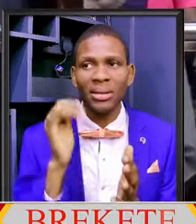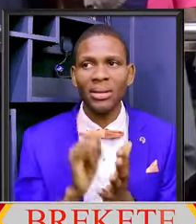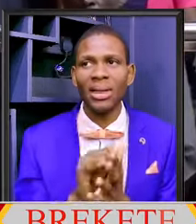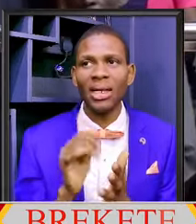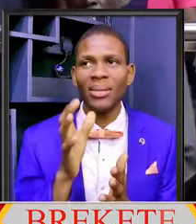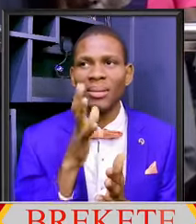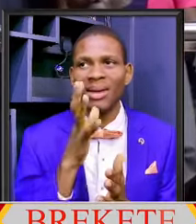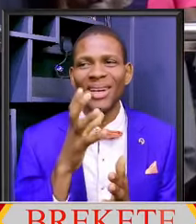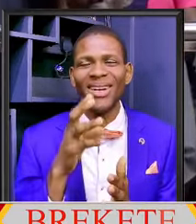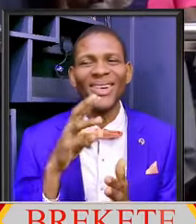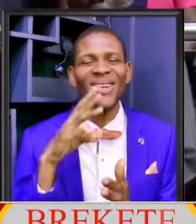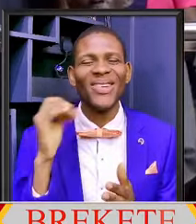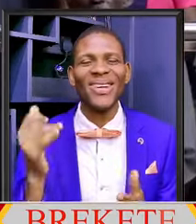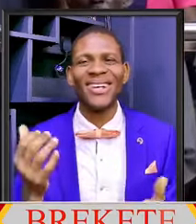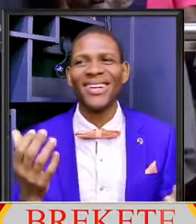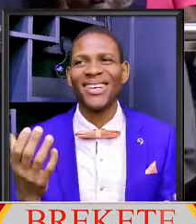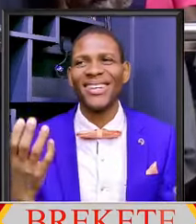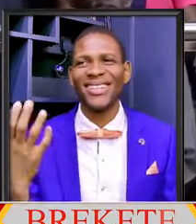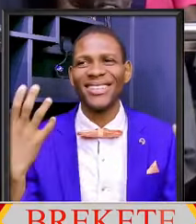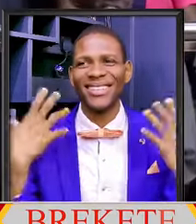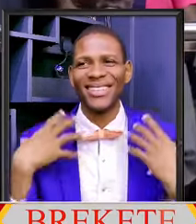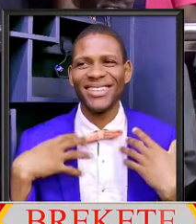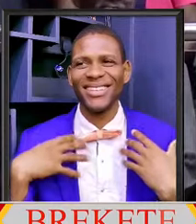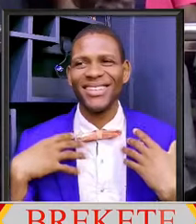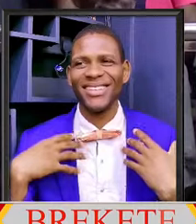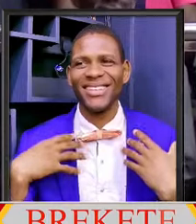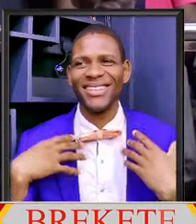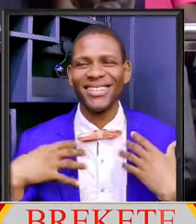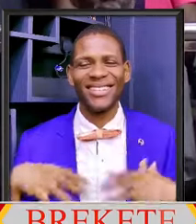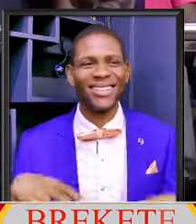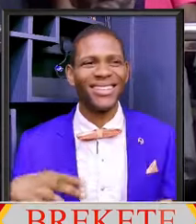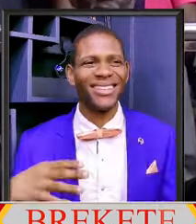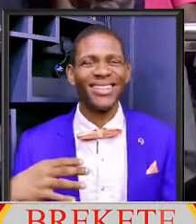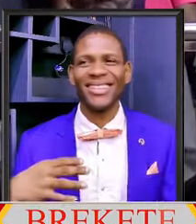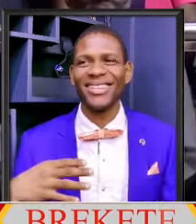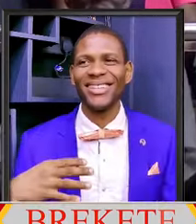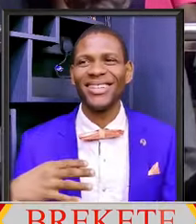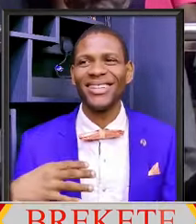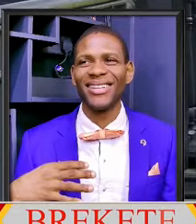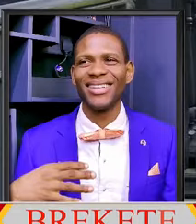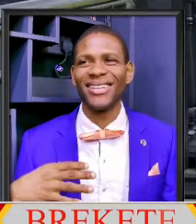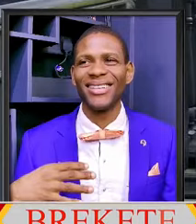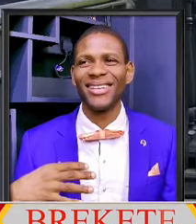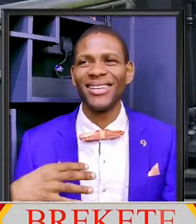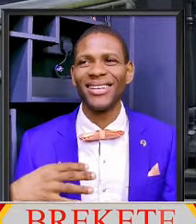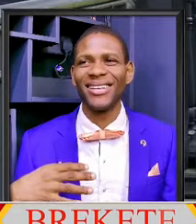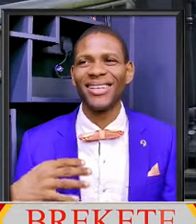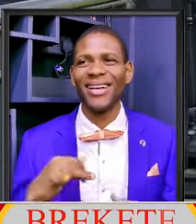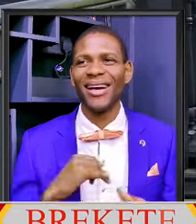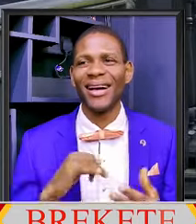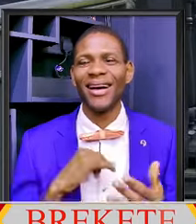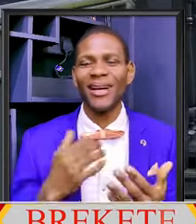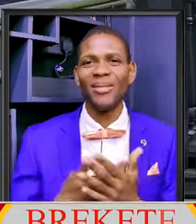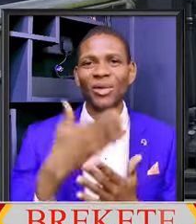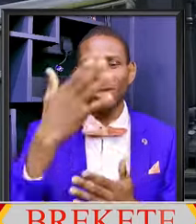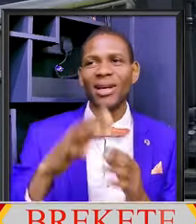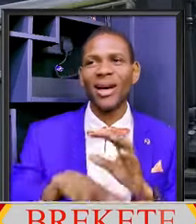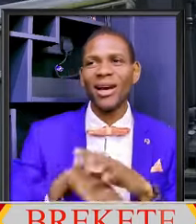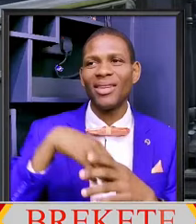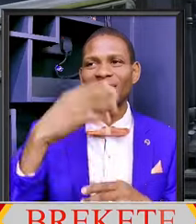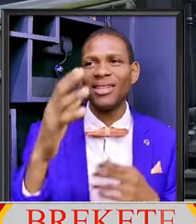wear better clothes. Yes, I was telling. Even this one. Yes. I bought it for outside